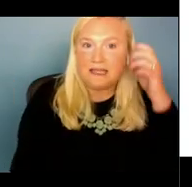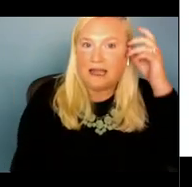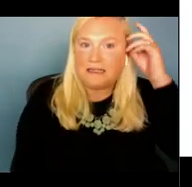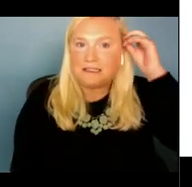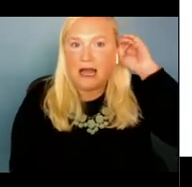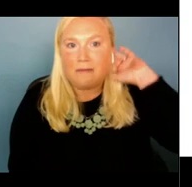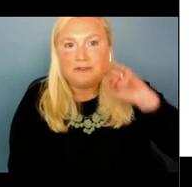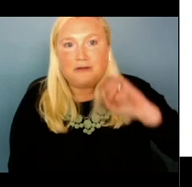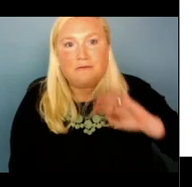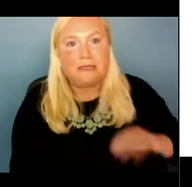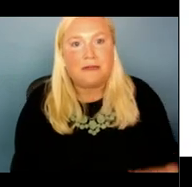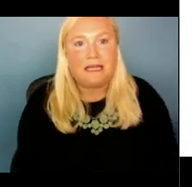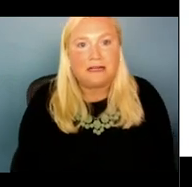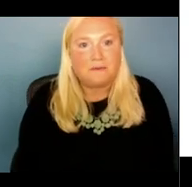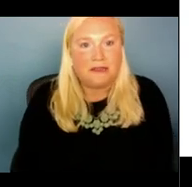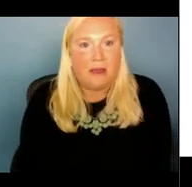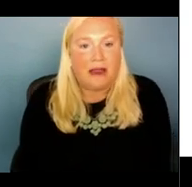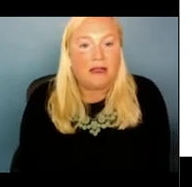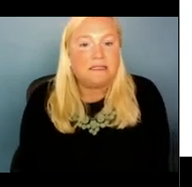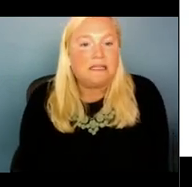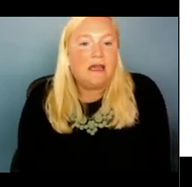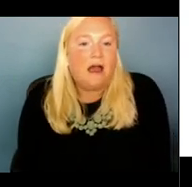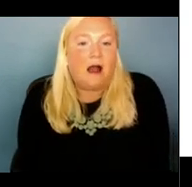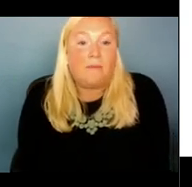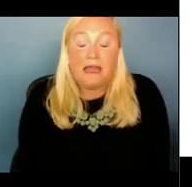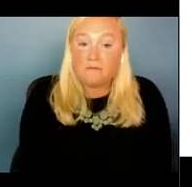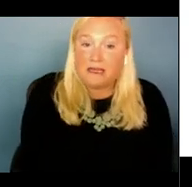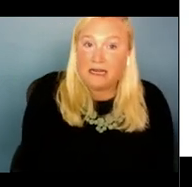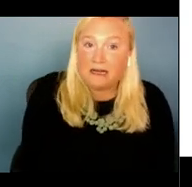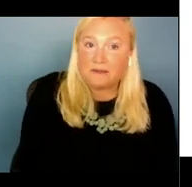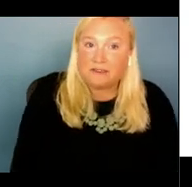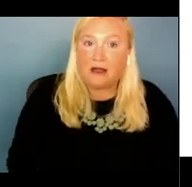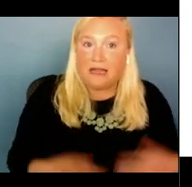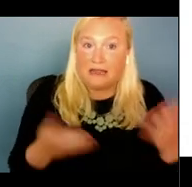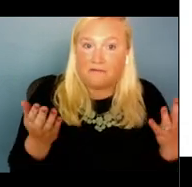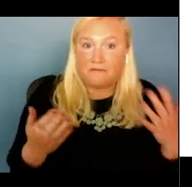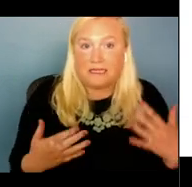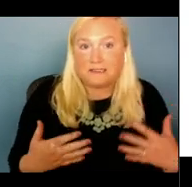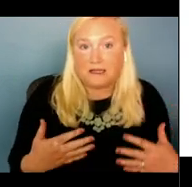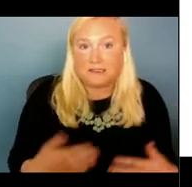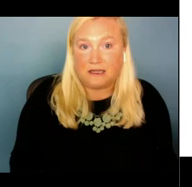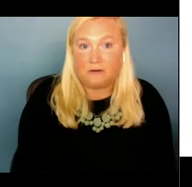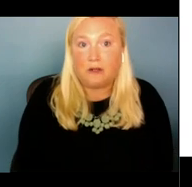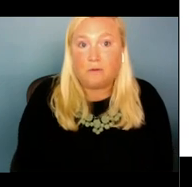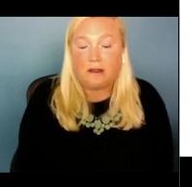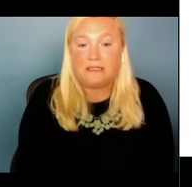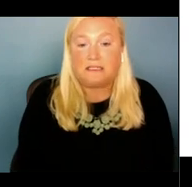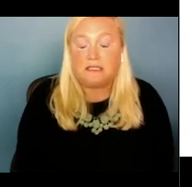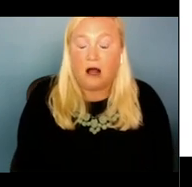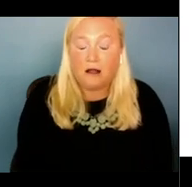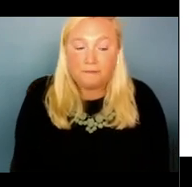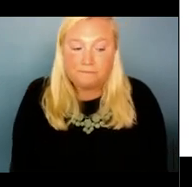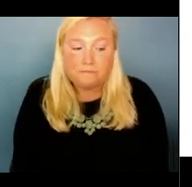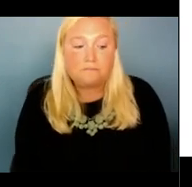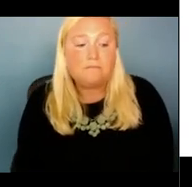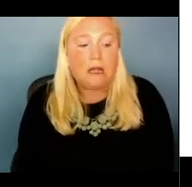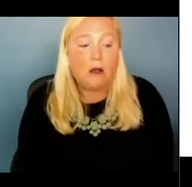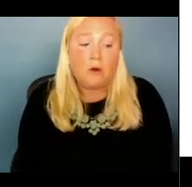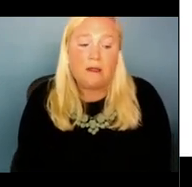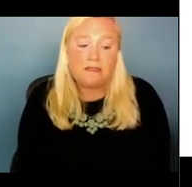touch base, and it's a time to really reconnect with the parent and reconnect with the child if, like Scott said, they're willing to